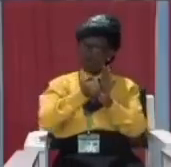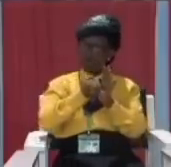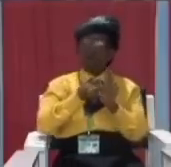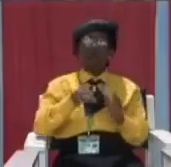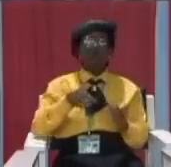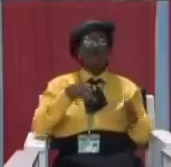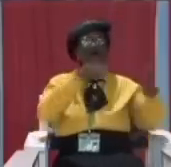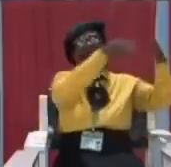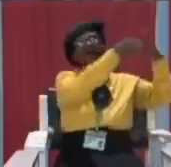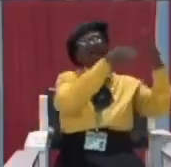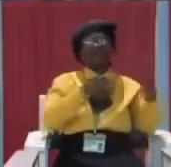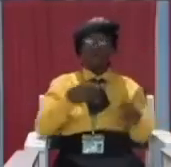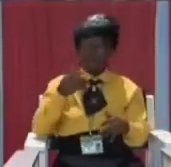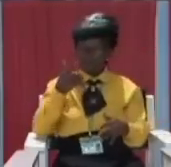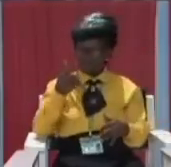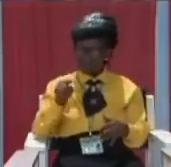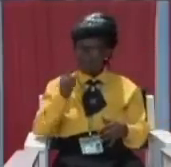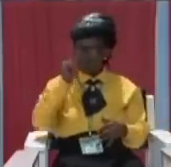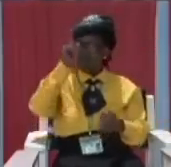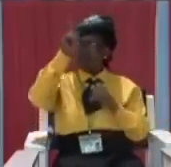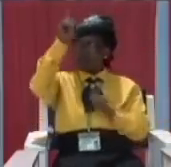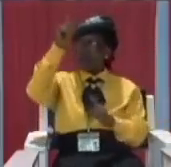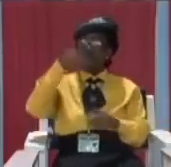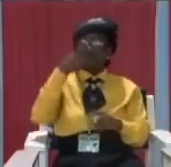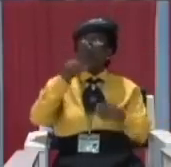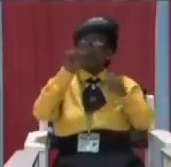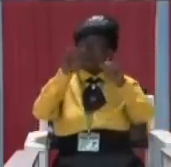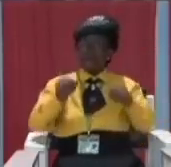against the one who can bring in fresh air,